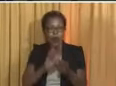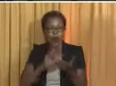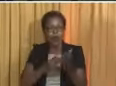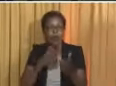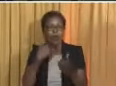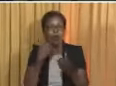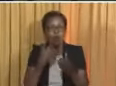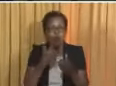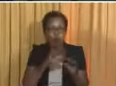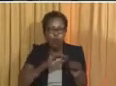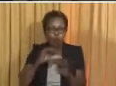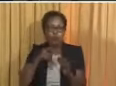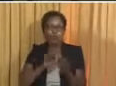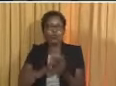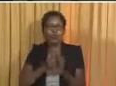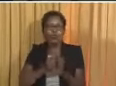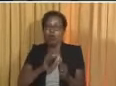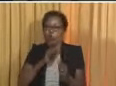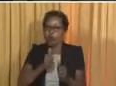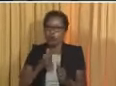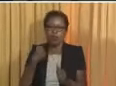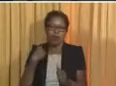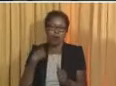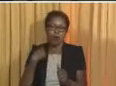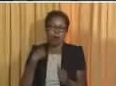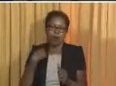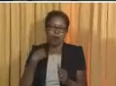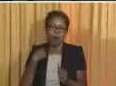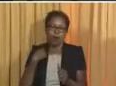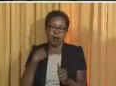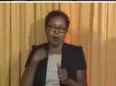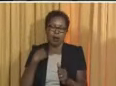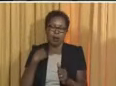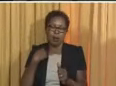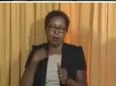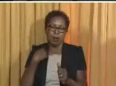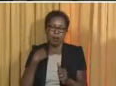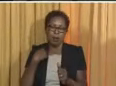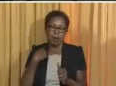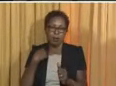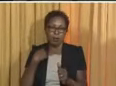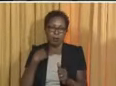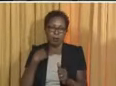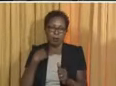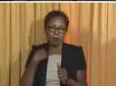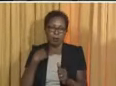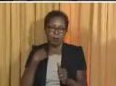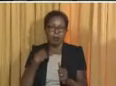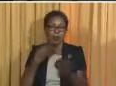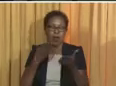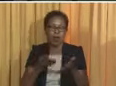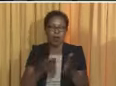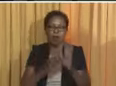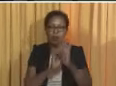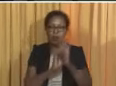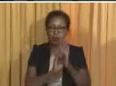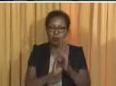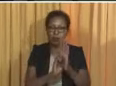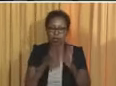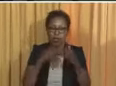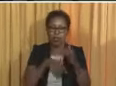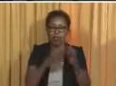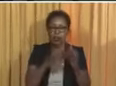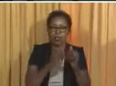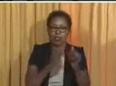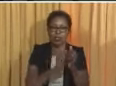the amendment and not the numerical threshold that the promoter has to attain. So, for example, in